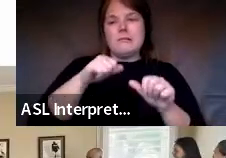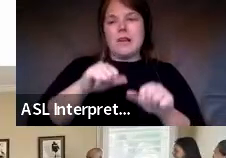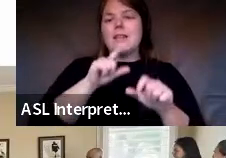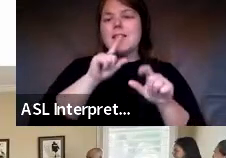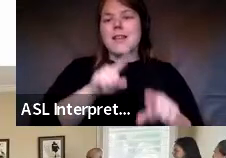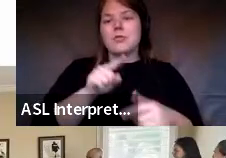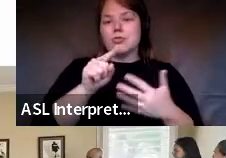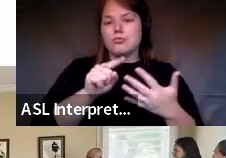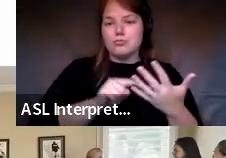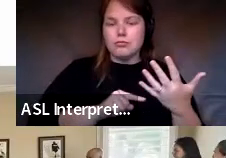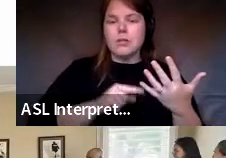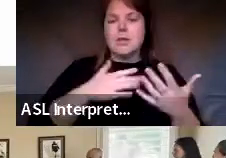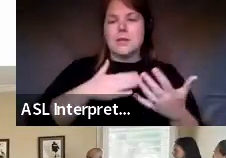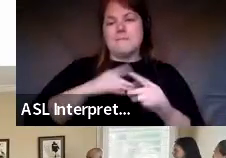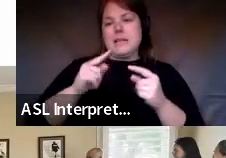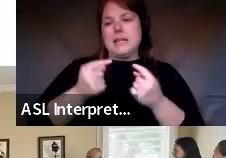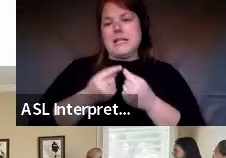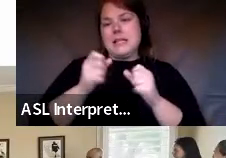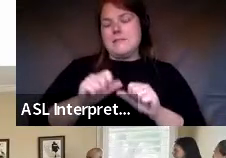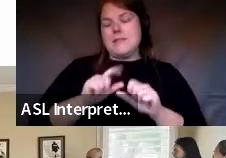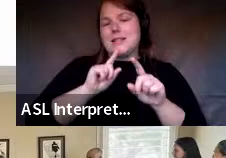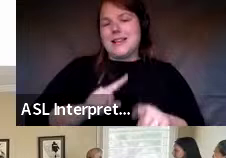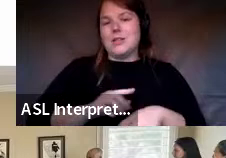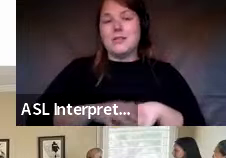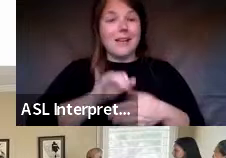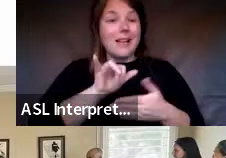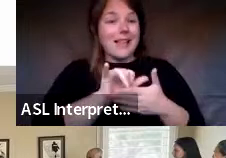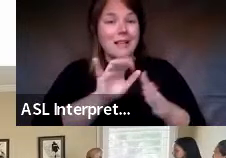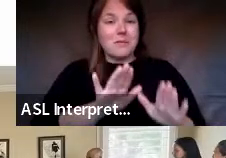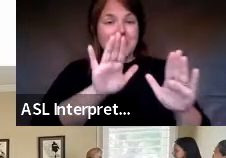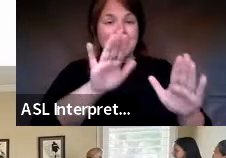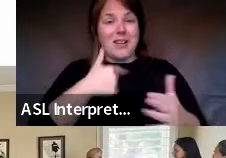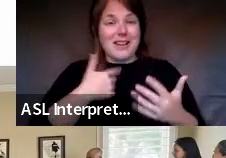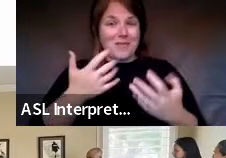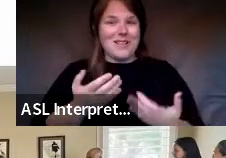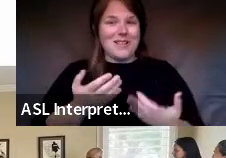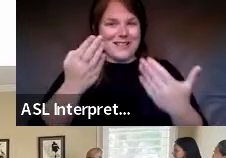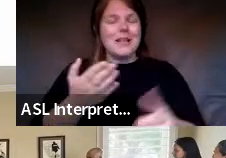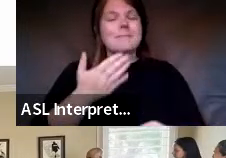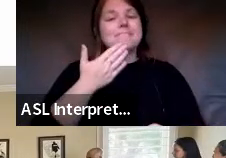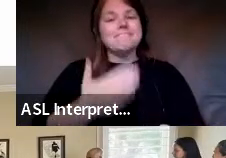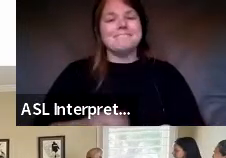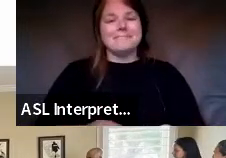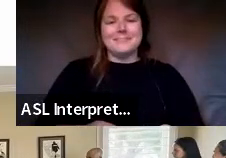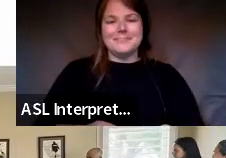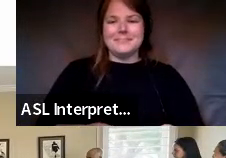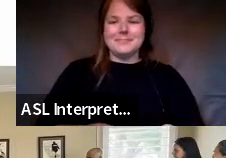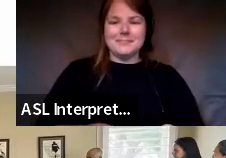those, or my team can answer those. That would be great. That's what I was going to suggest. Thank you. Okay.